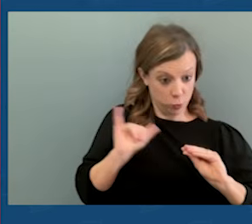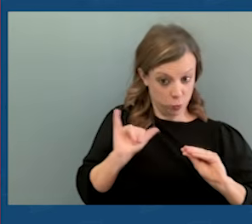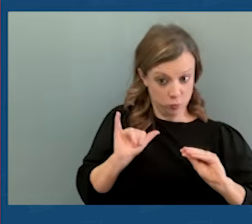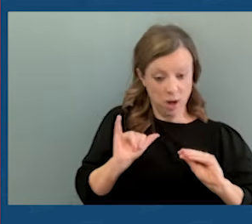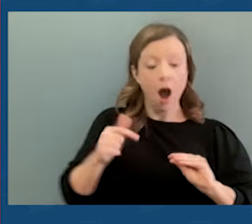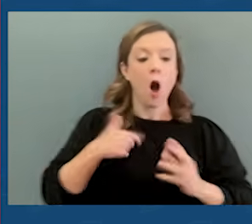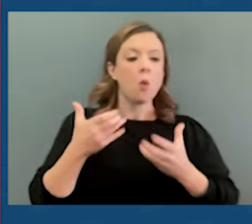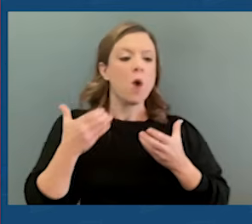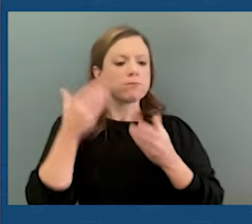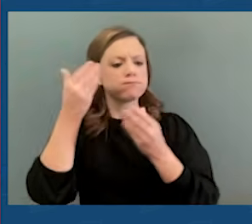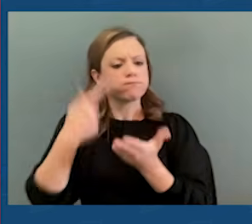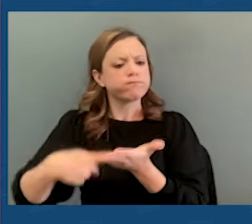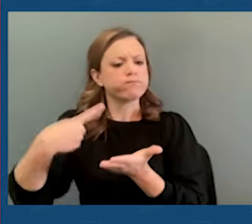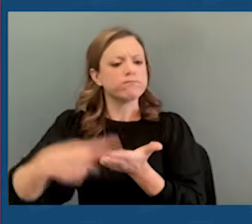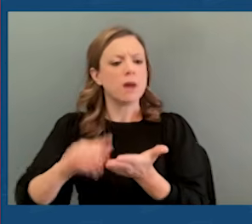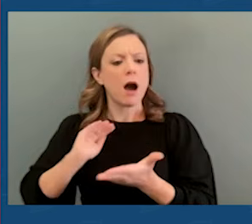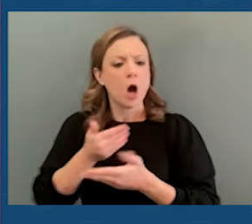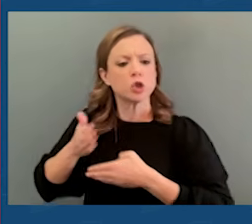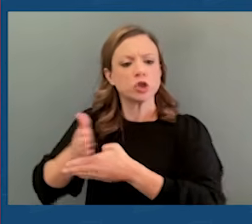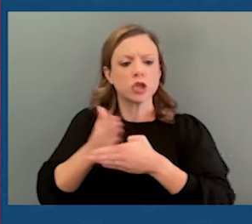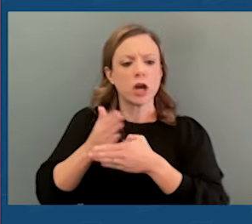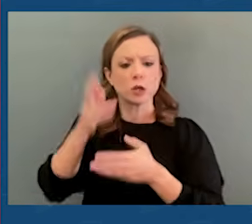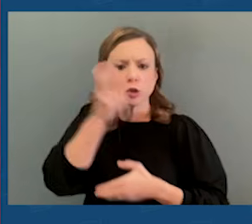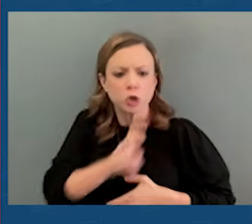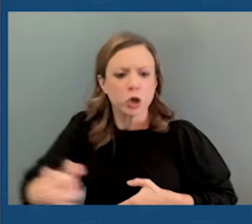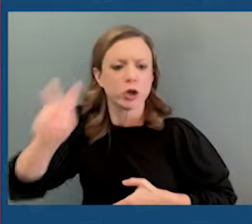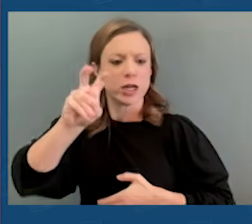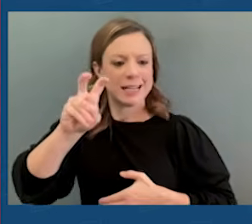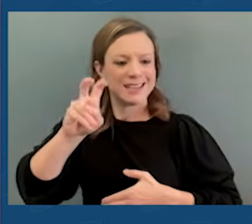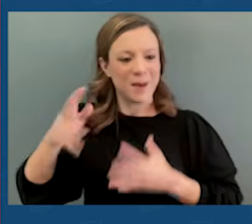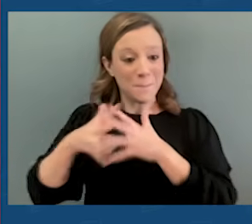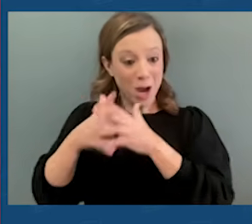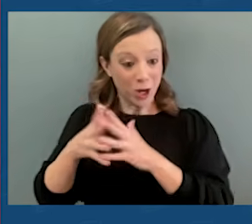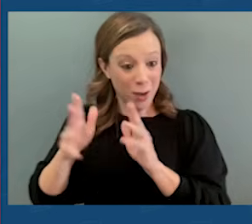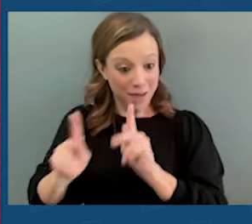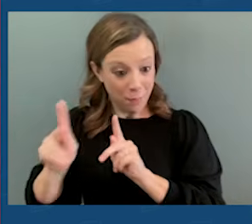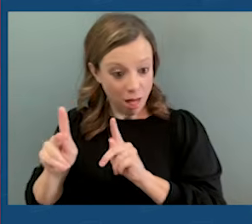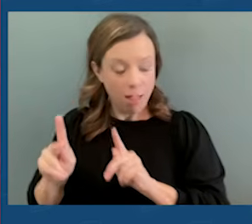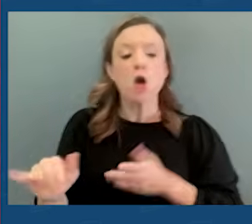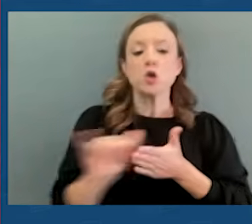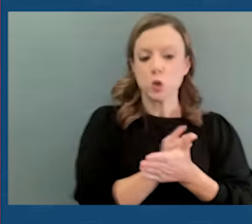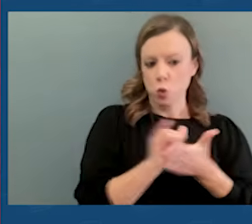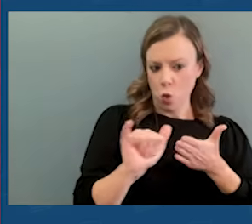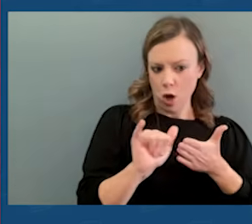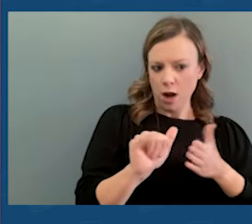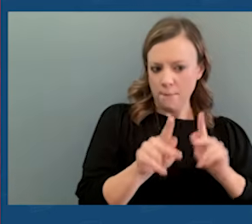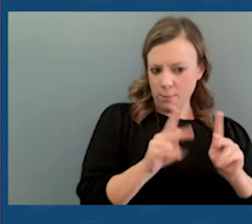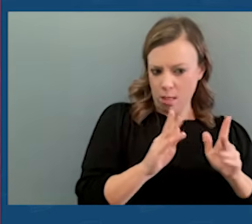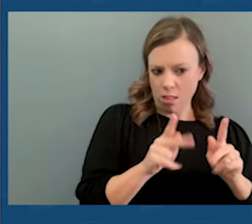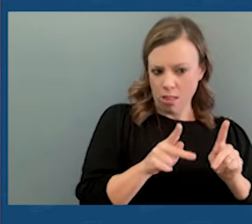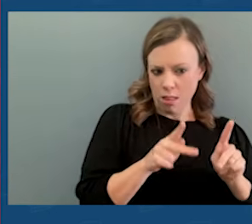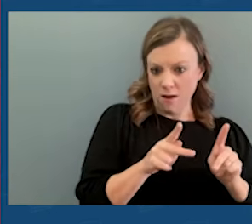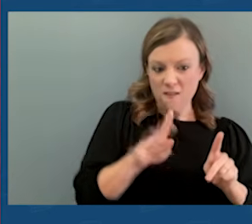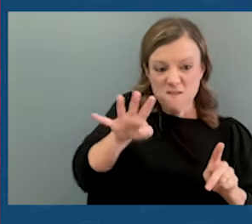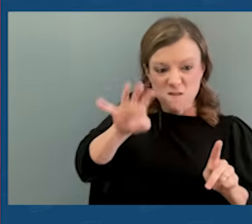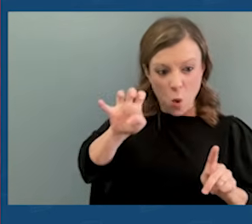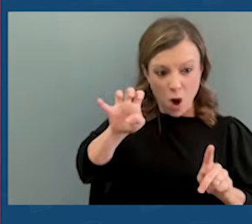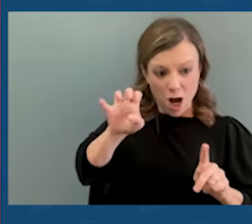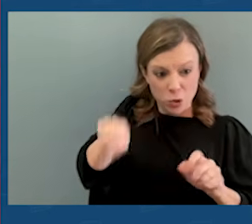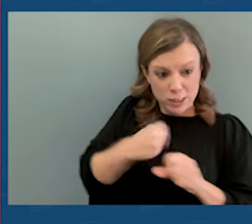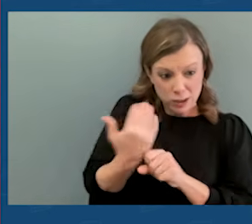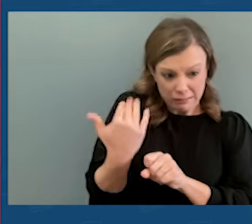shared journey as Americans and New Yorkers. More than 400 years ago, the